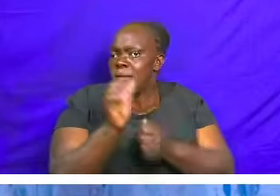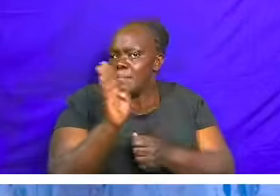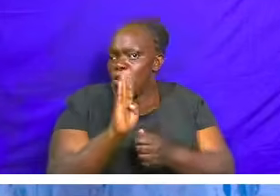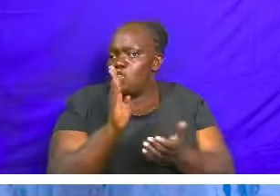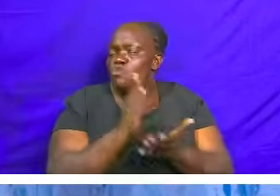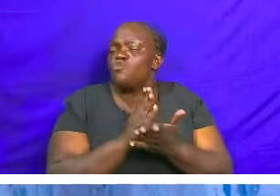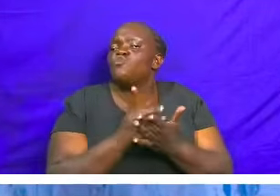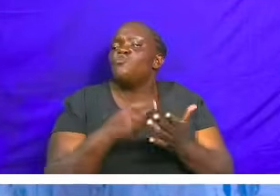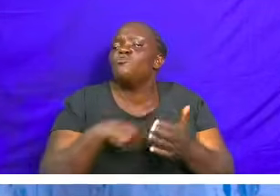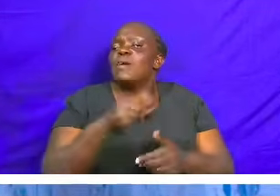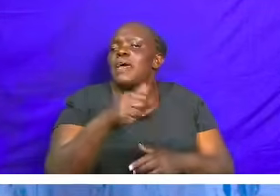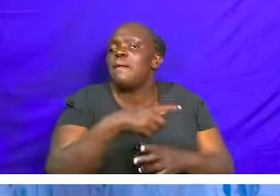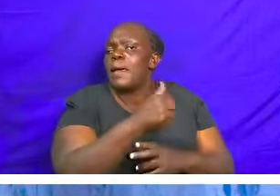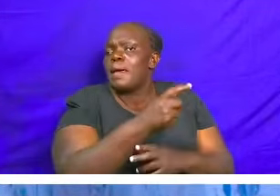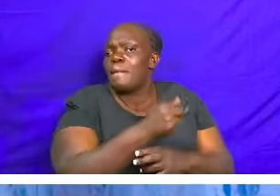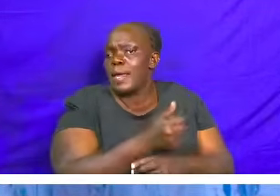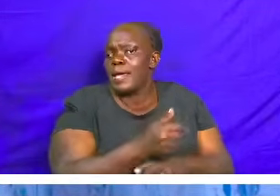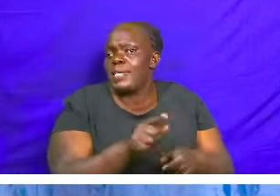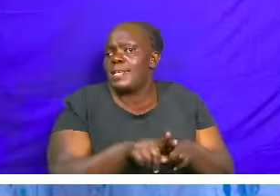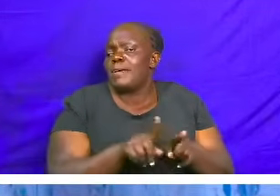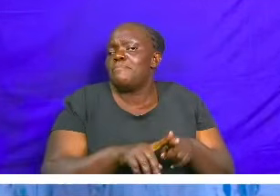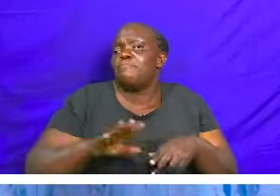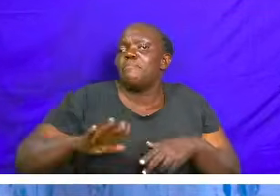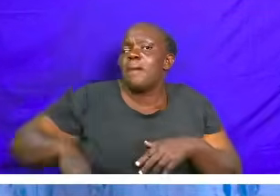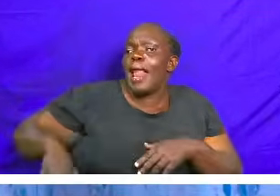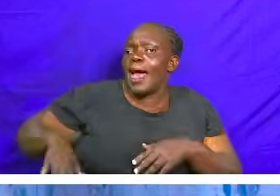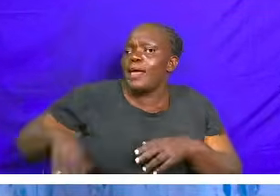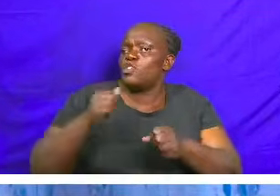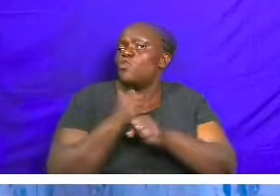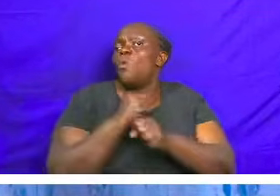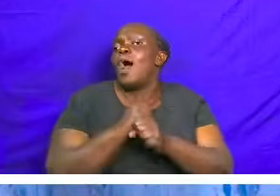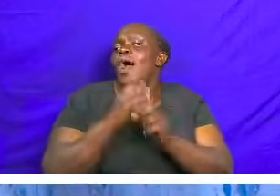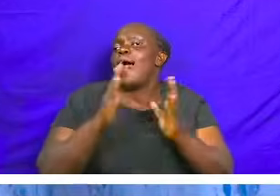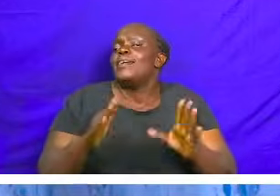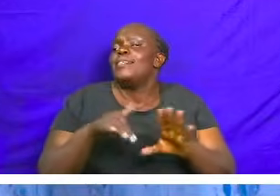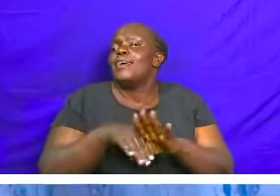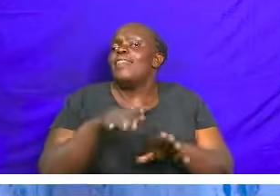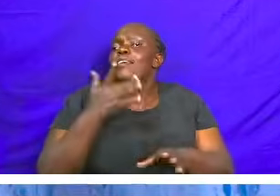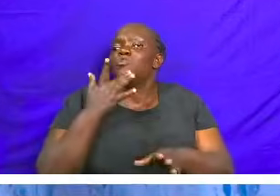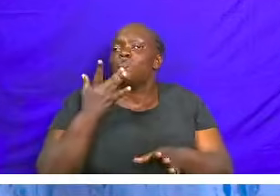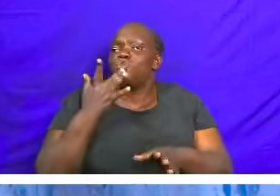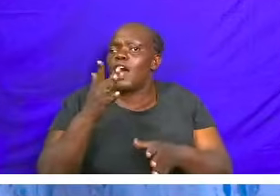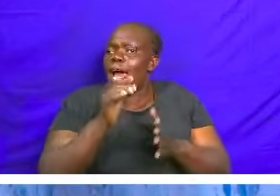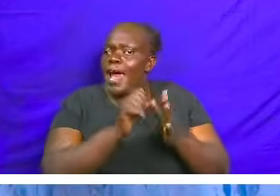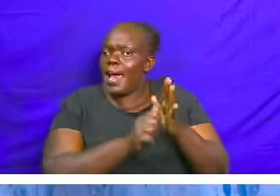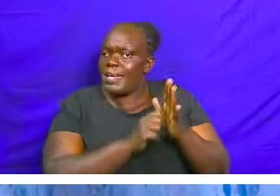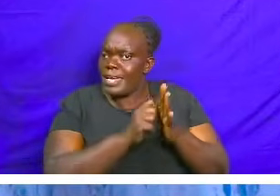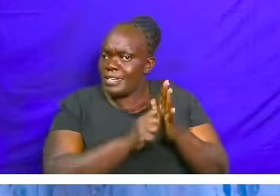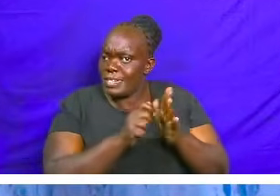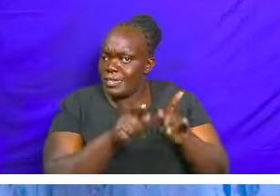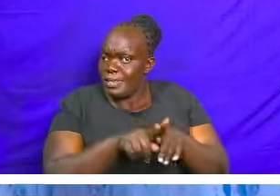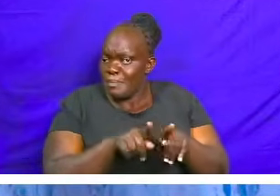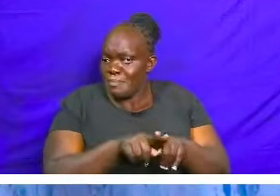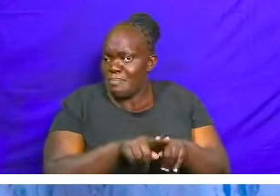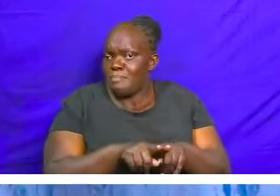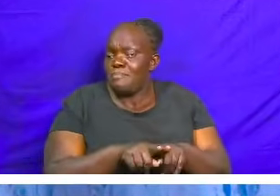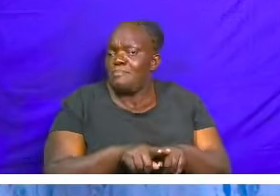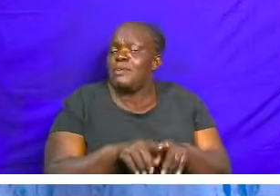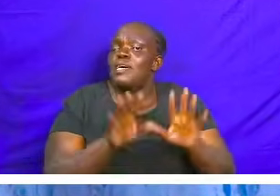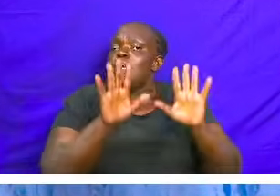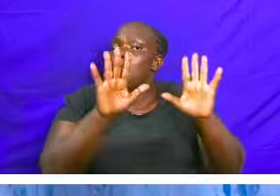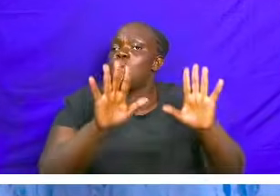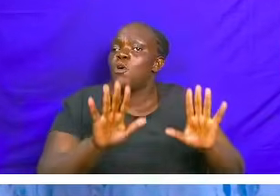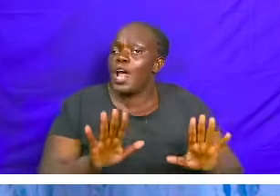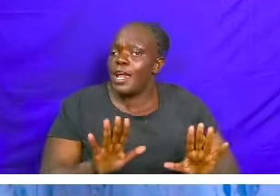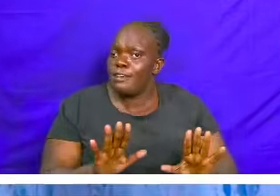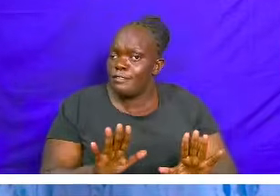also go to pay arrears for the staffers in the sugar industry. Further to this, it is also important to note